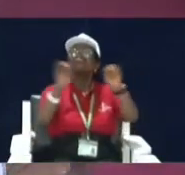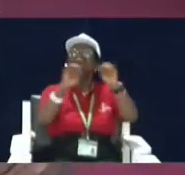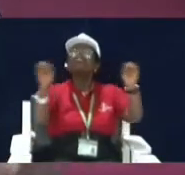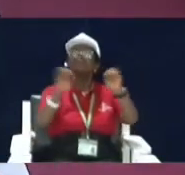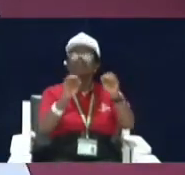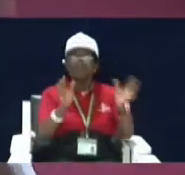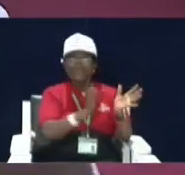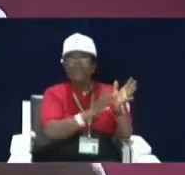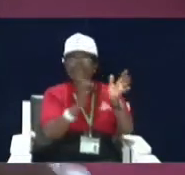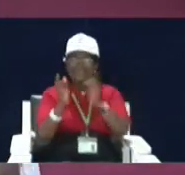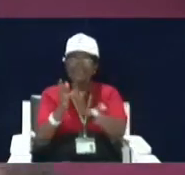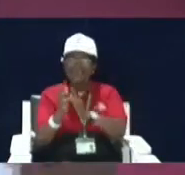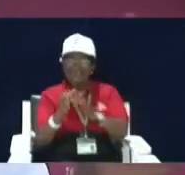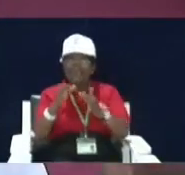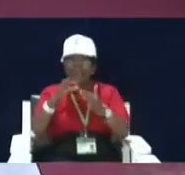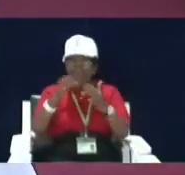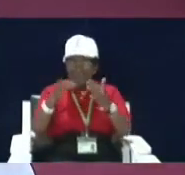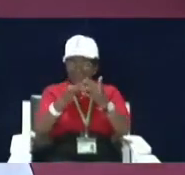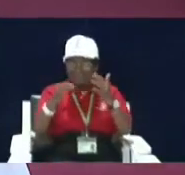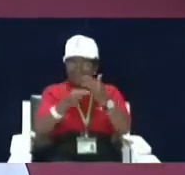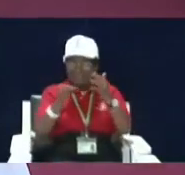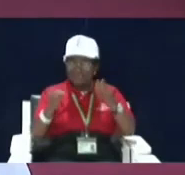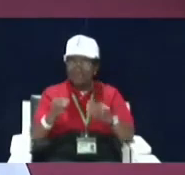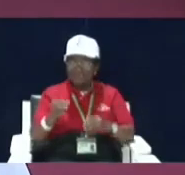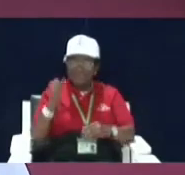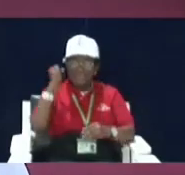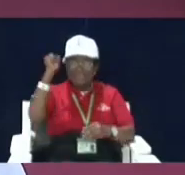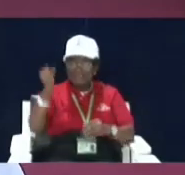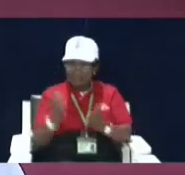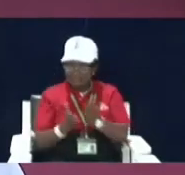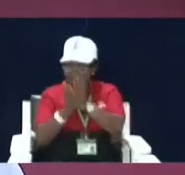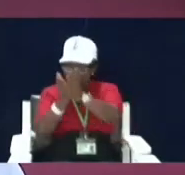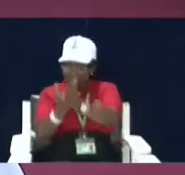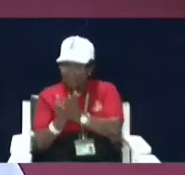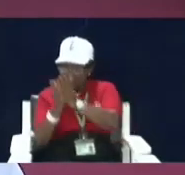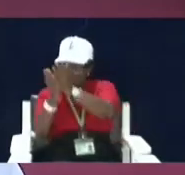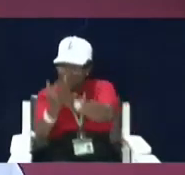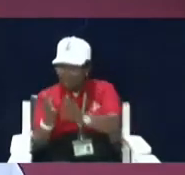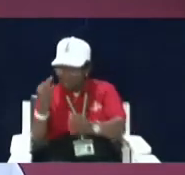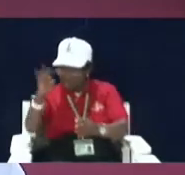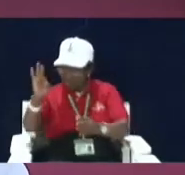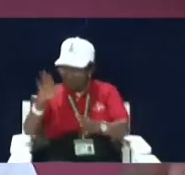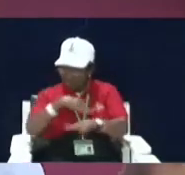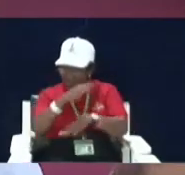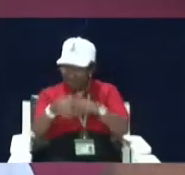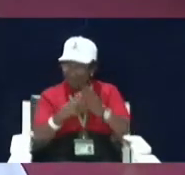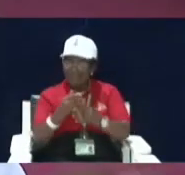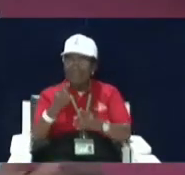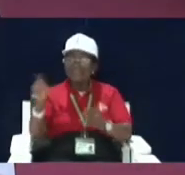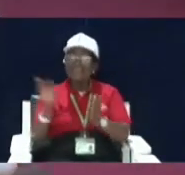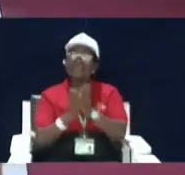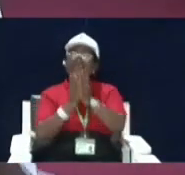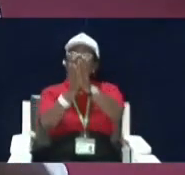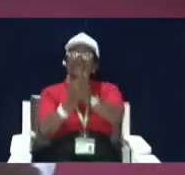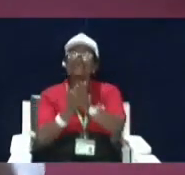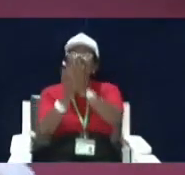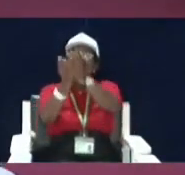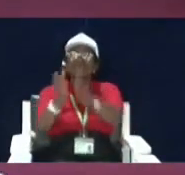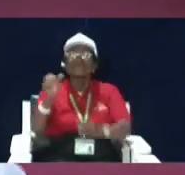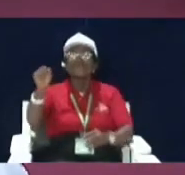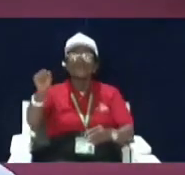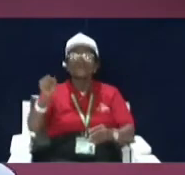Jesus chose his boat of all the boats. And then